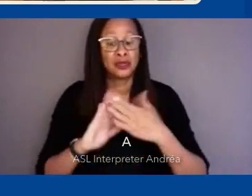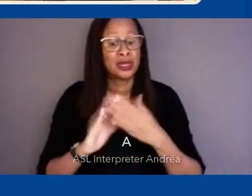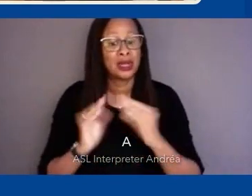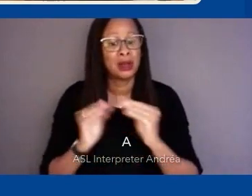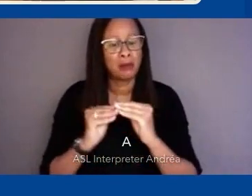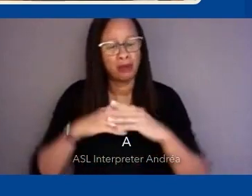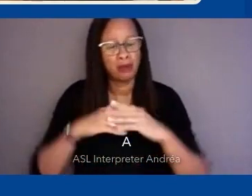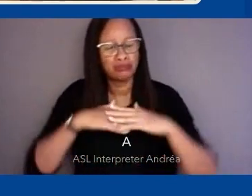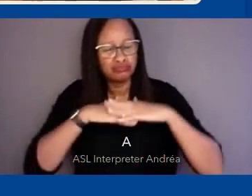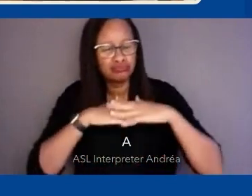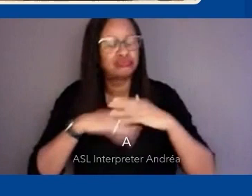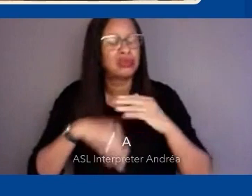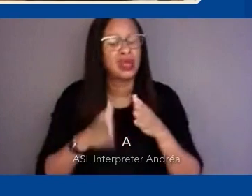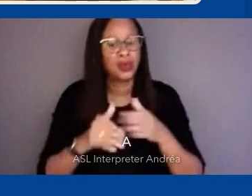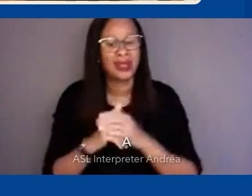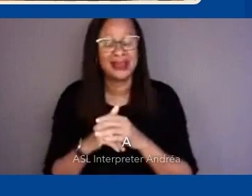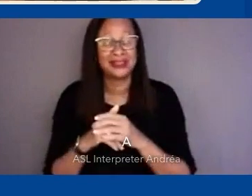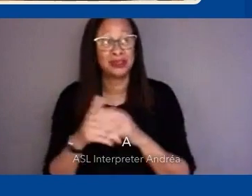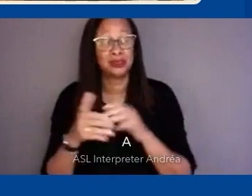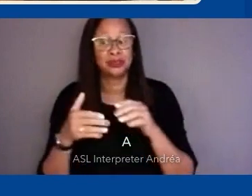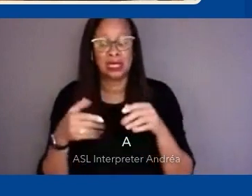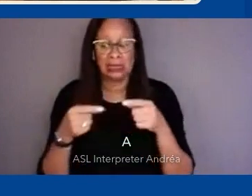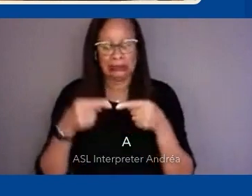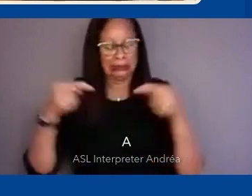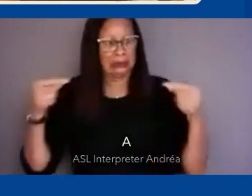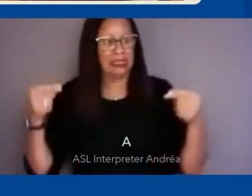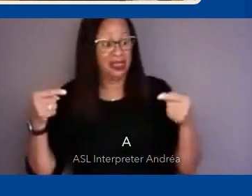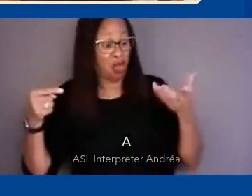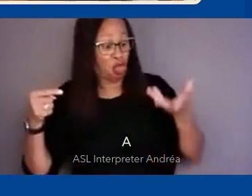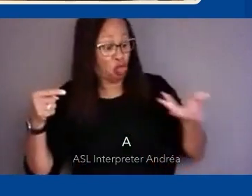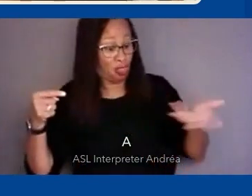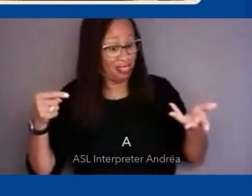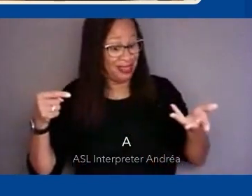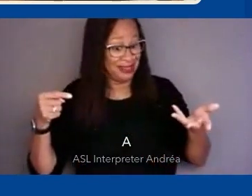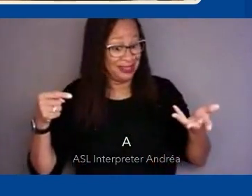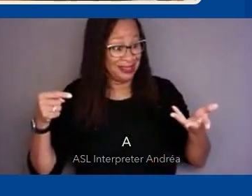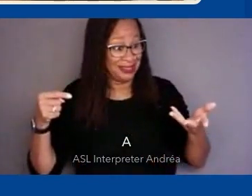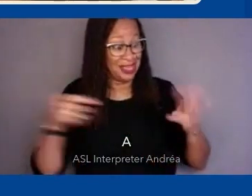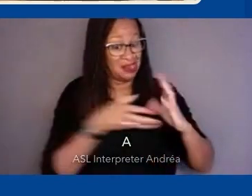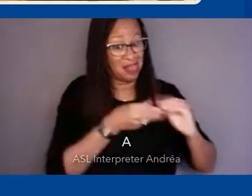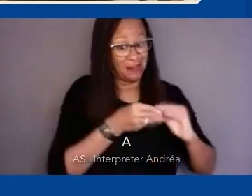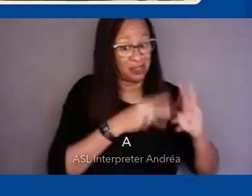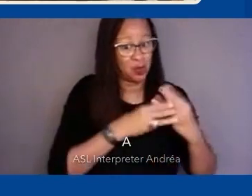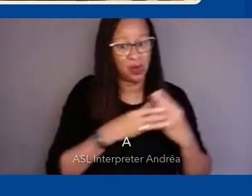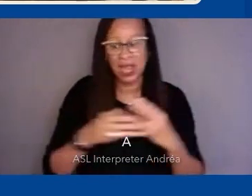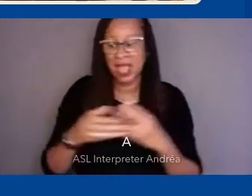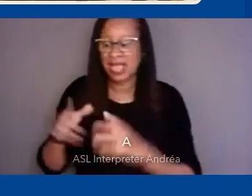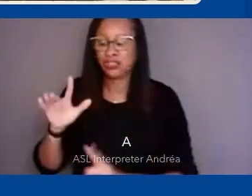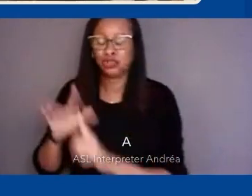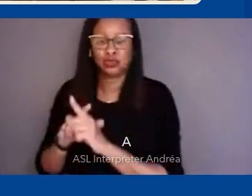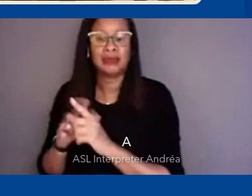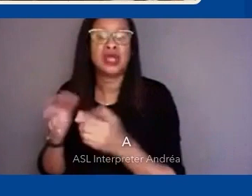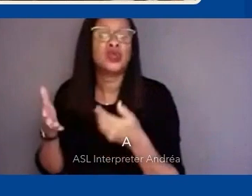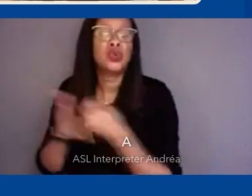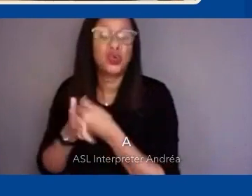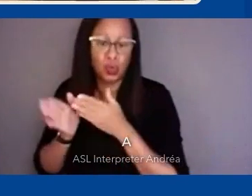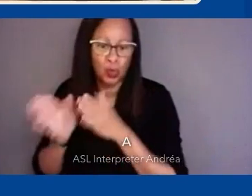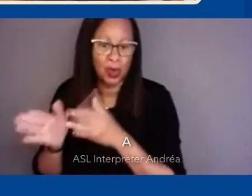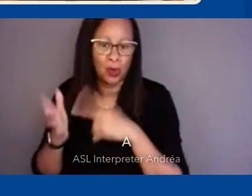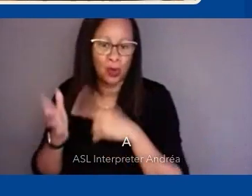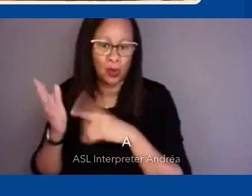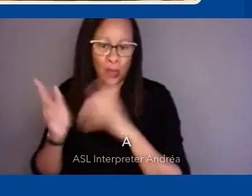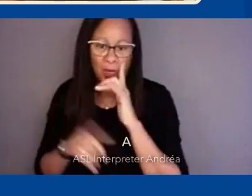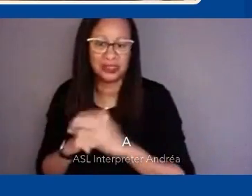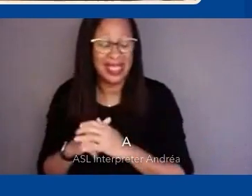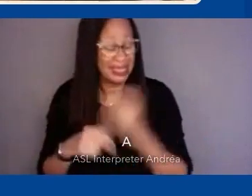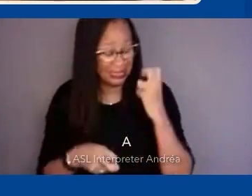the narrative that's already existing in the world, which is very, very difficult to battle. It's very difficult